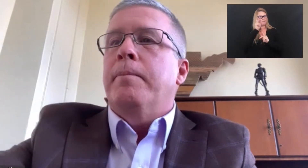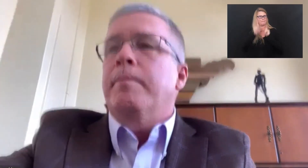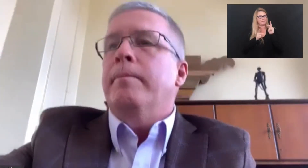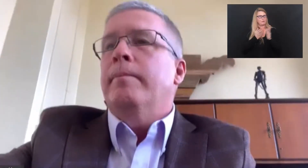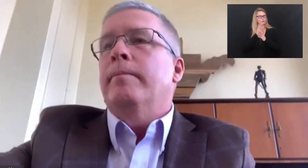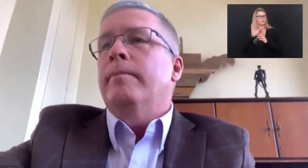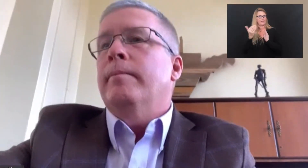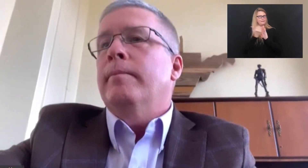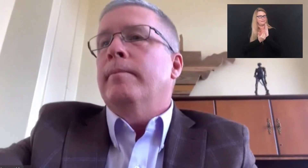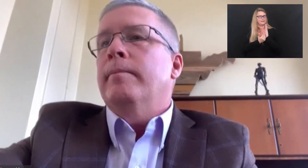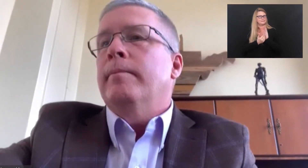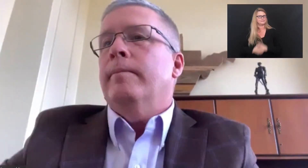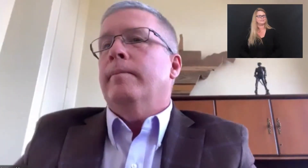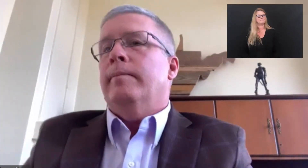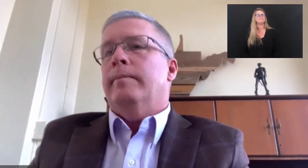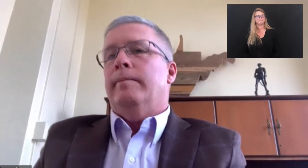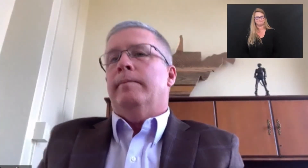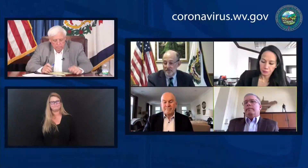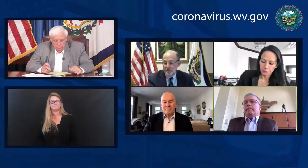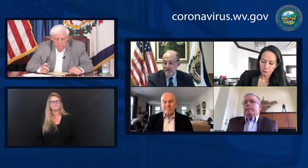lists.